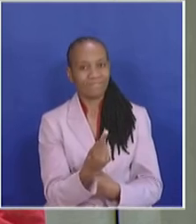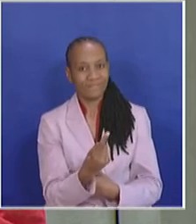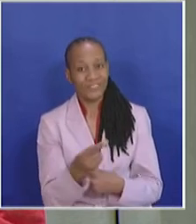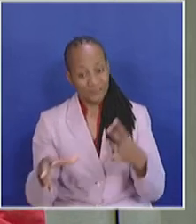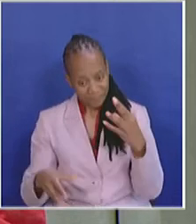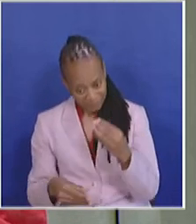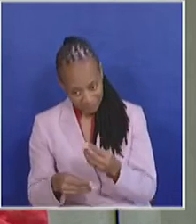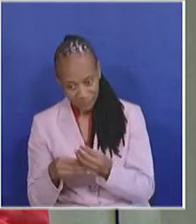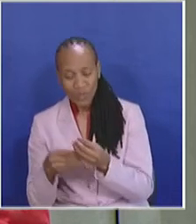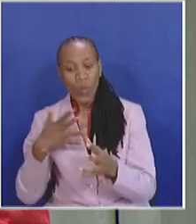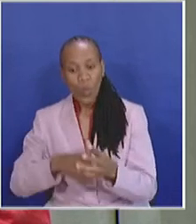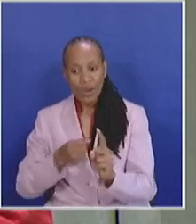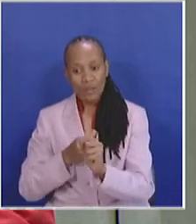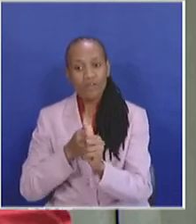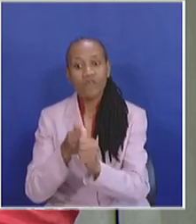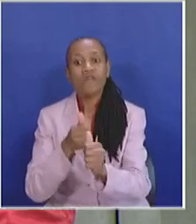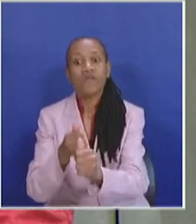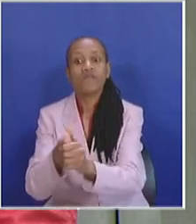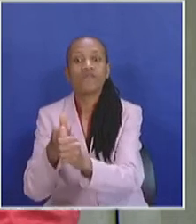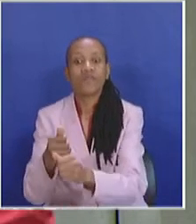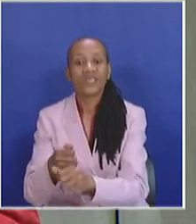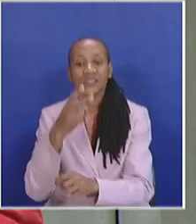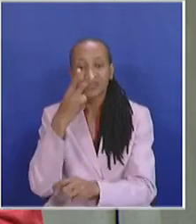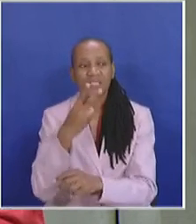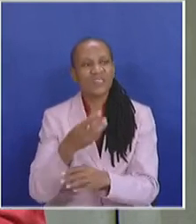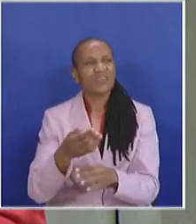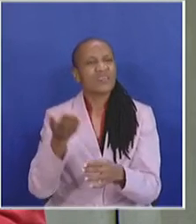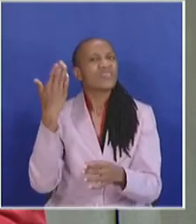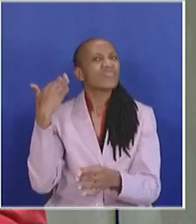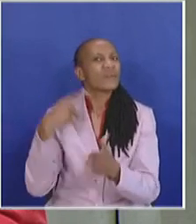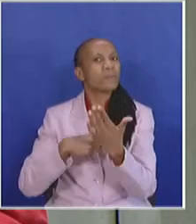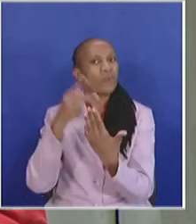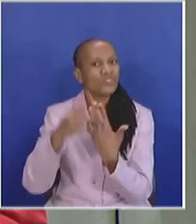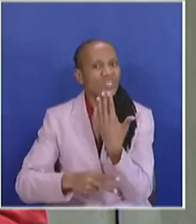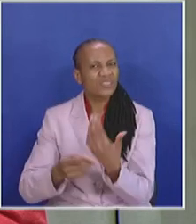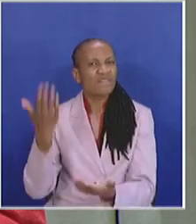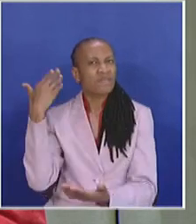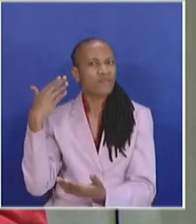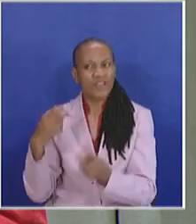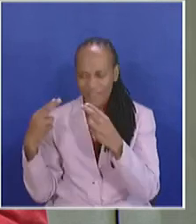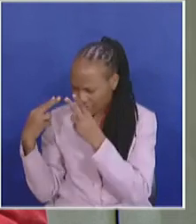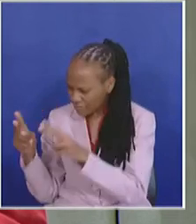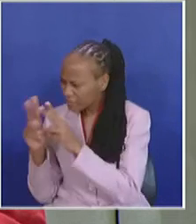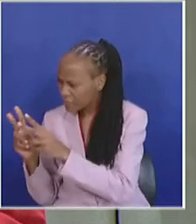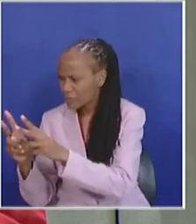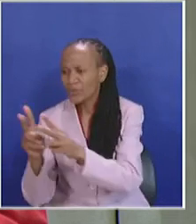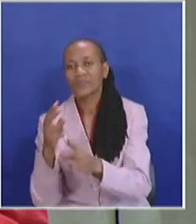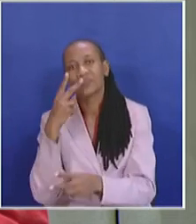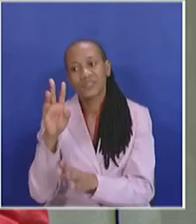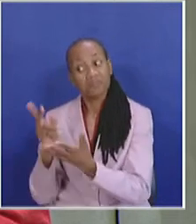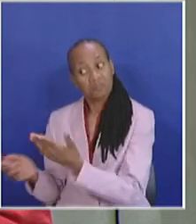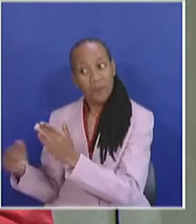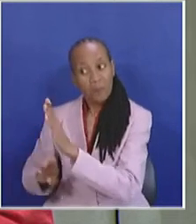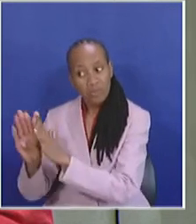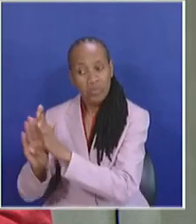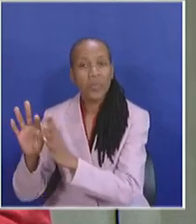on making a follow-up to previously visited projects and service delivery points to assess the state of progress